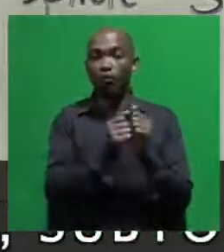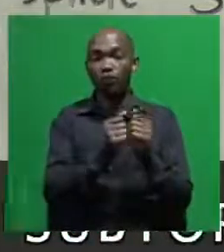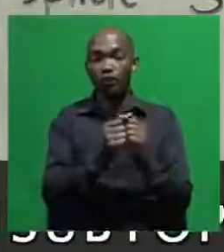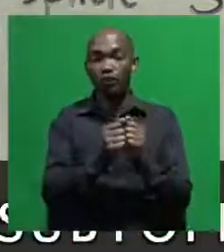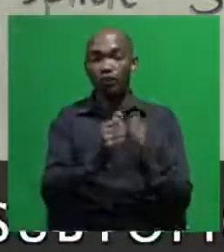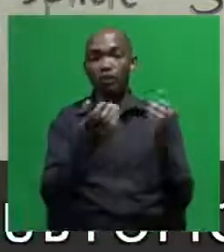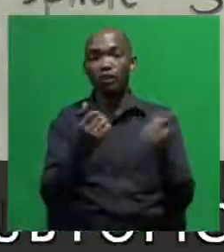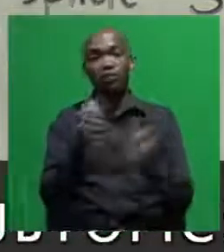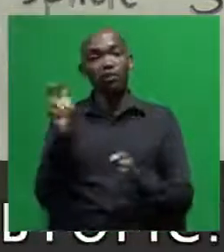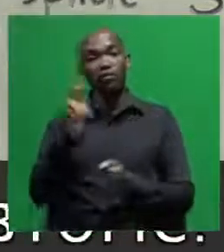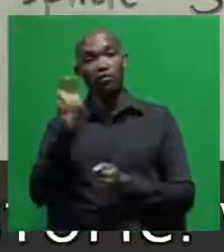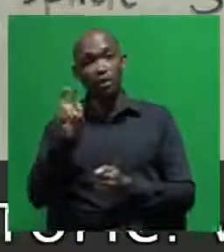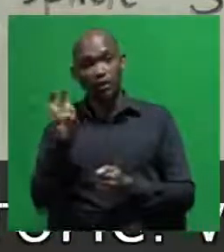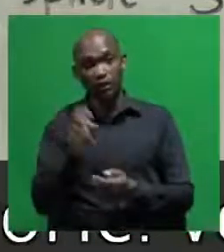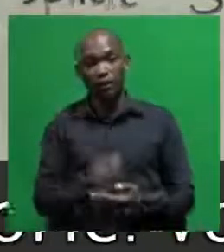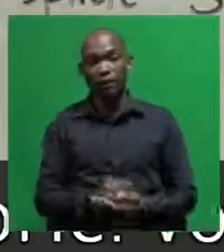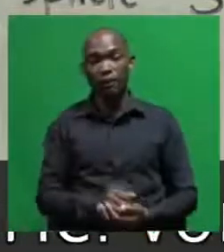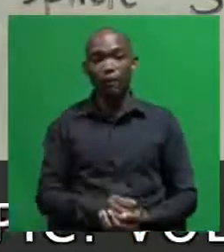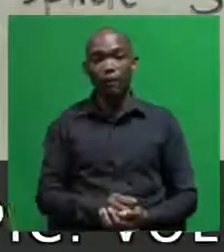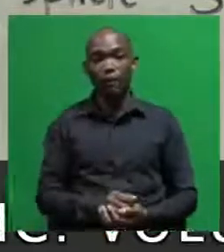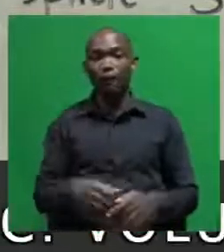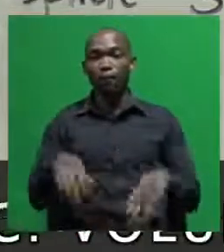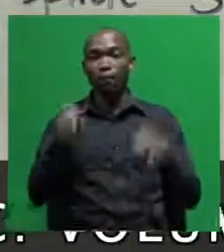be found?